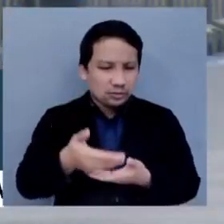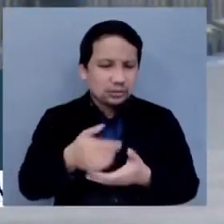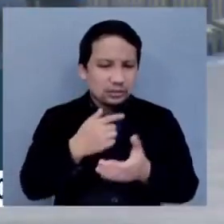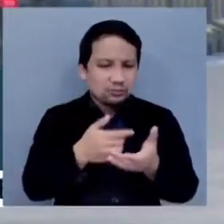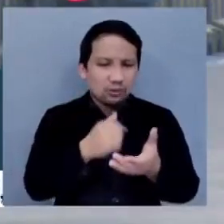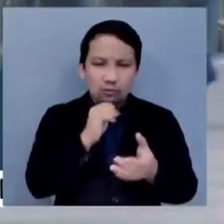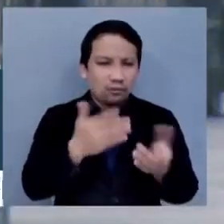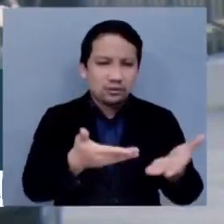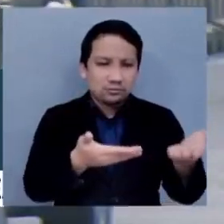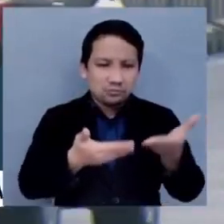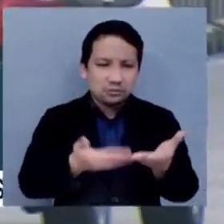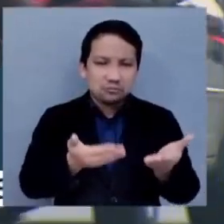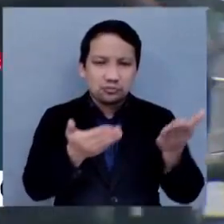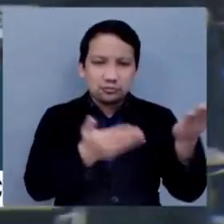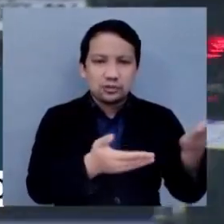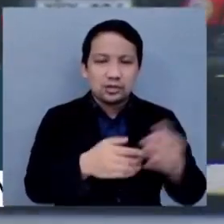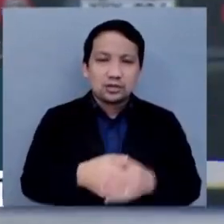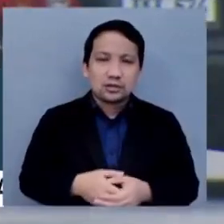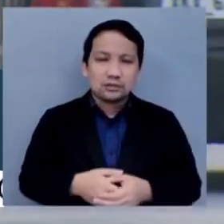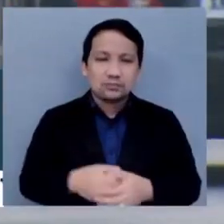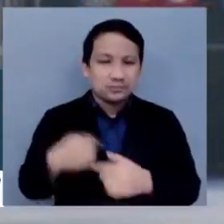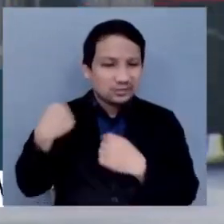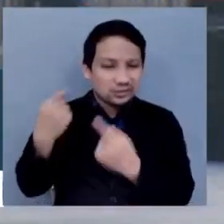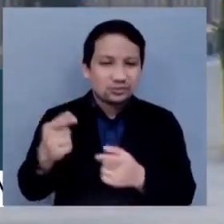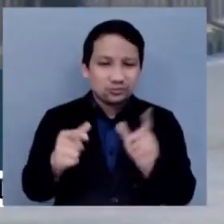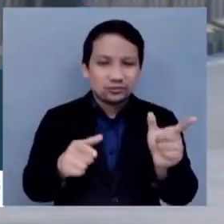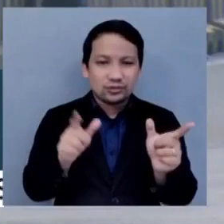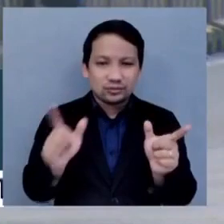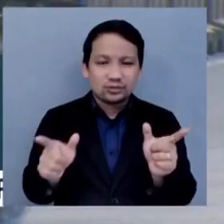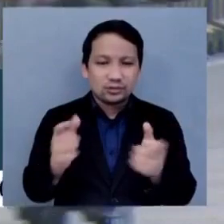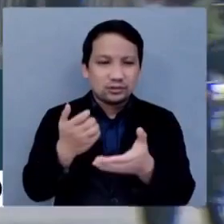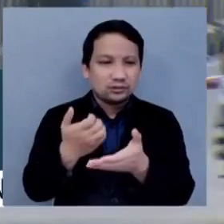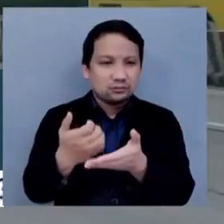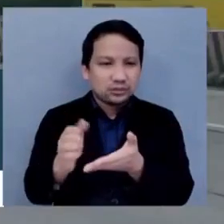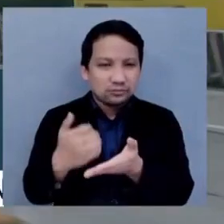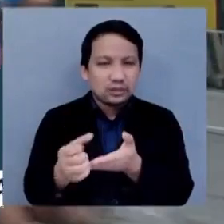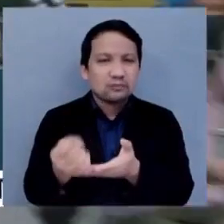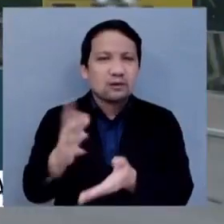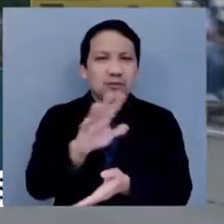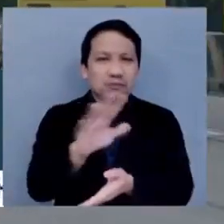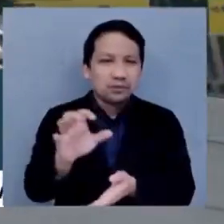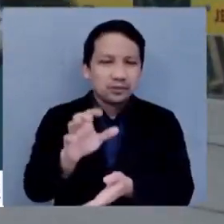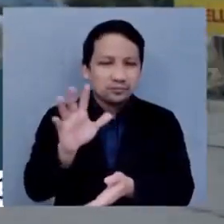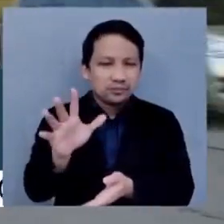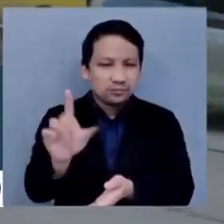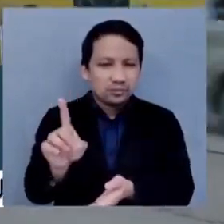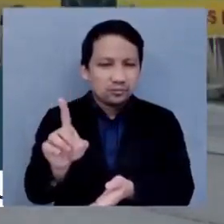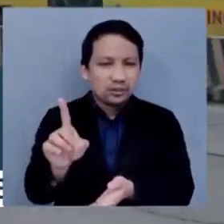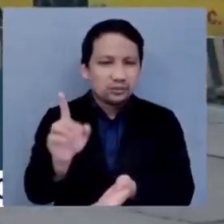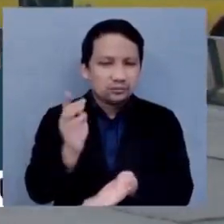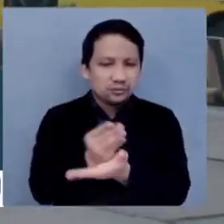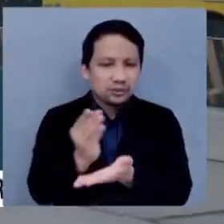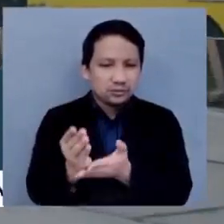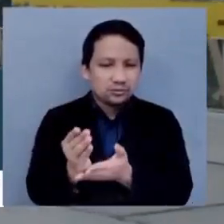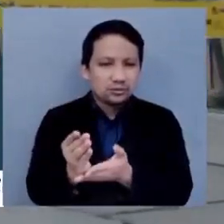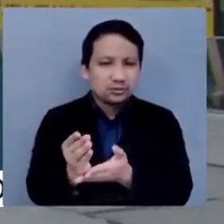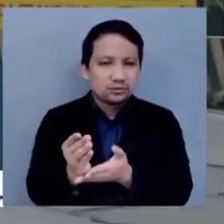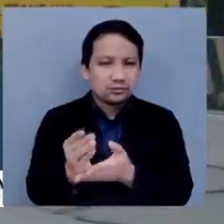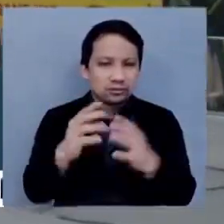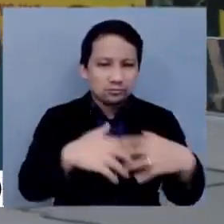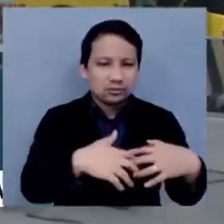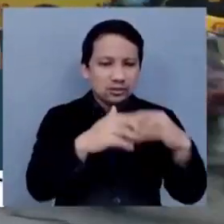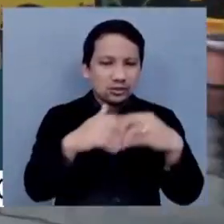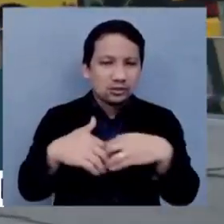proposals. Since 2020, the government has spent 551 billion pesos on the infrastructure of the